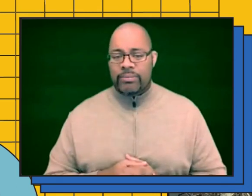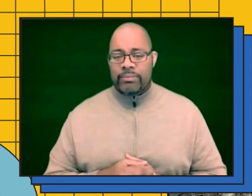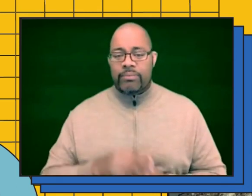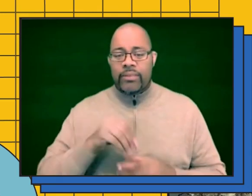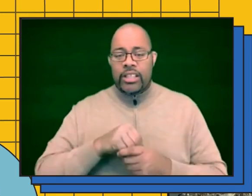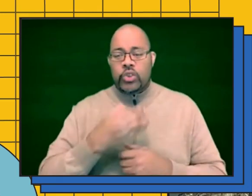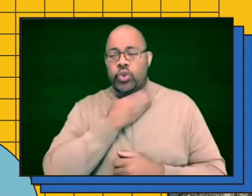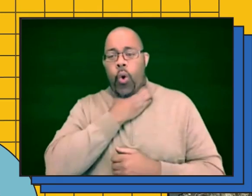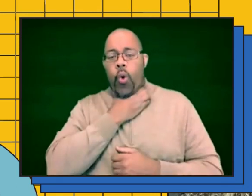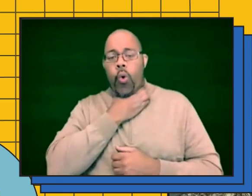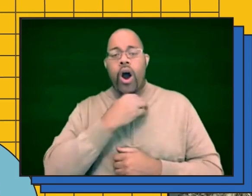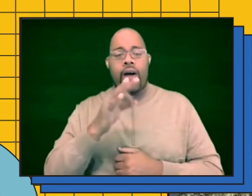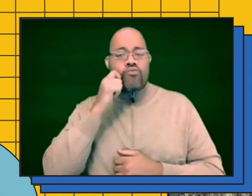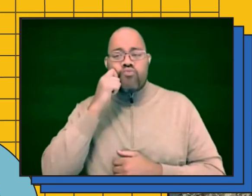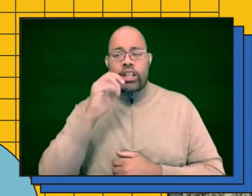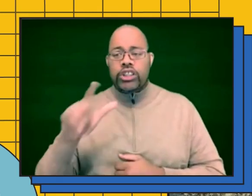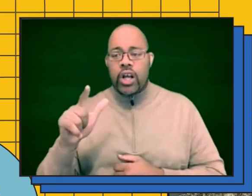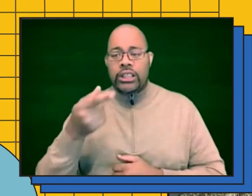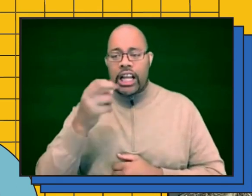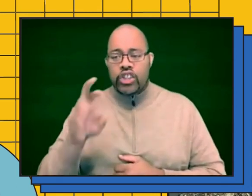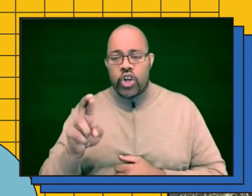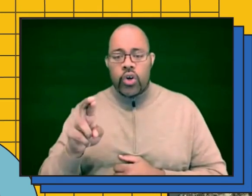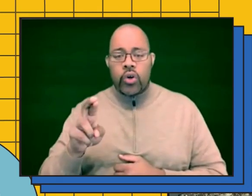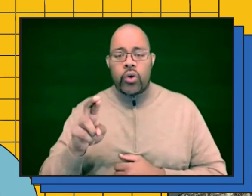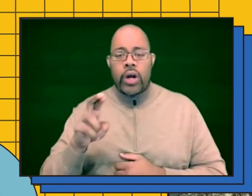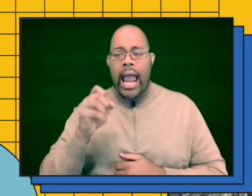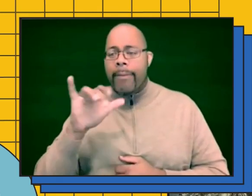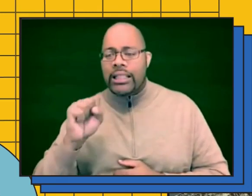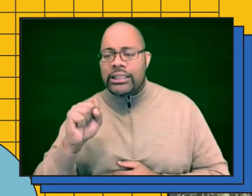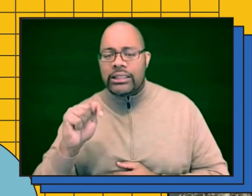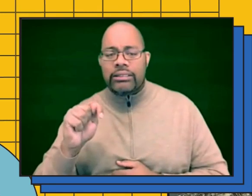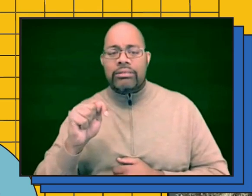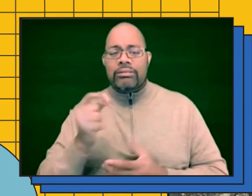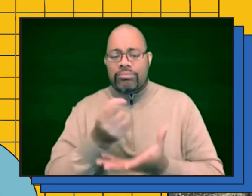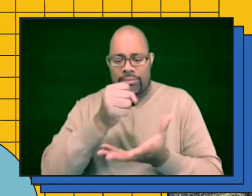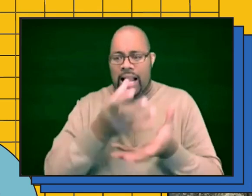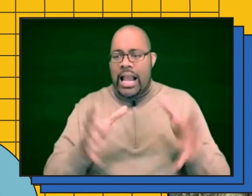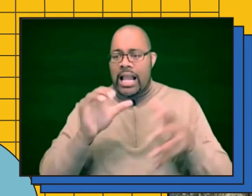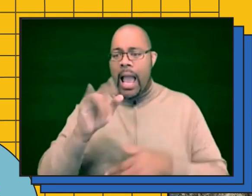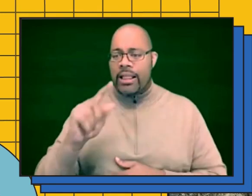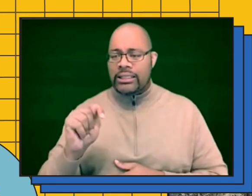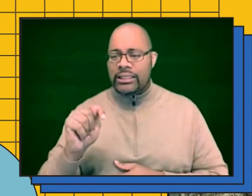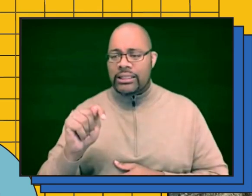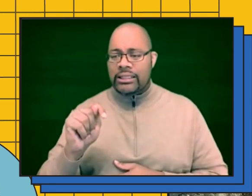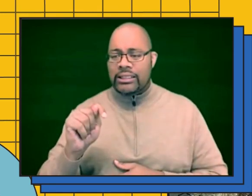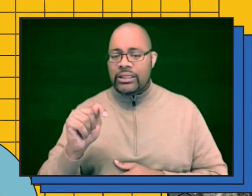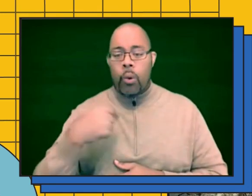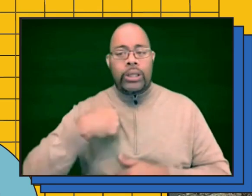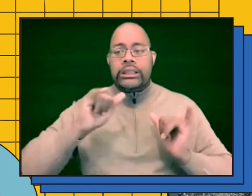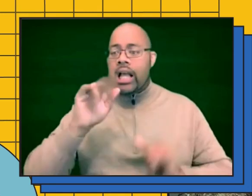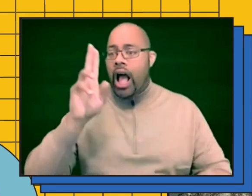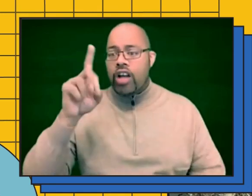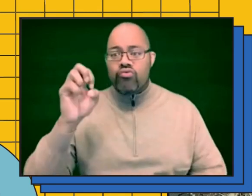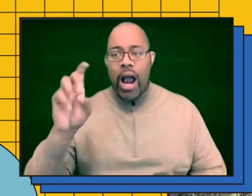day in the chokehold of racial, gendered, ableist capitalism. We are